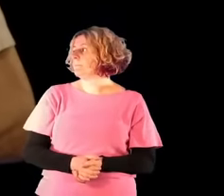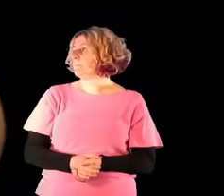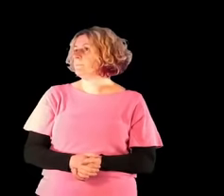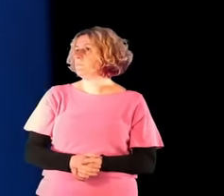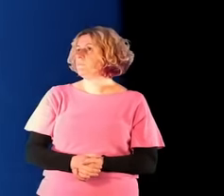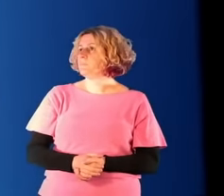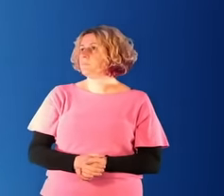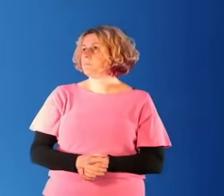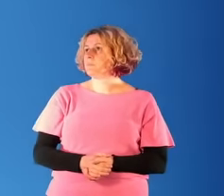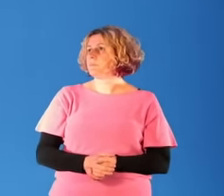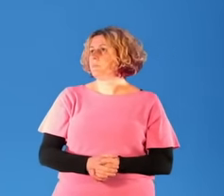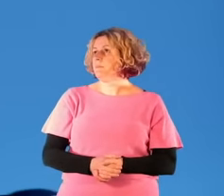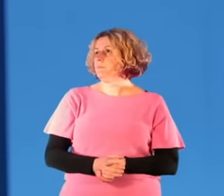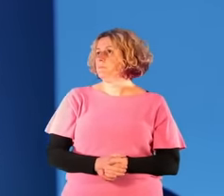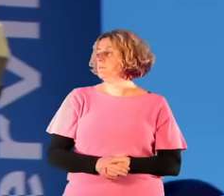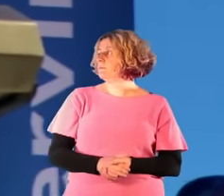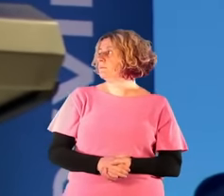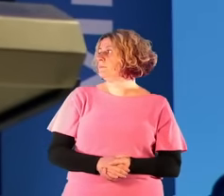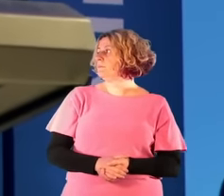Amen.